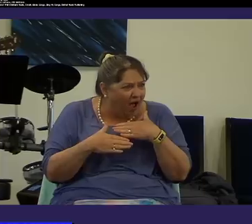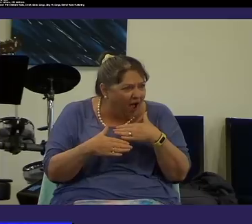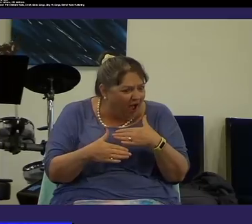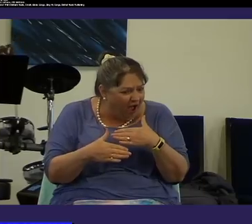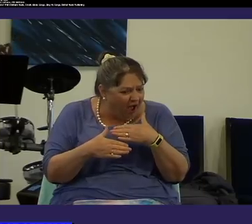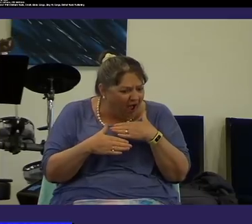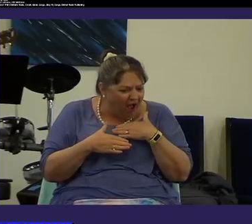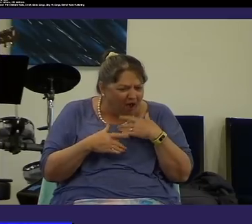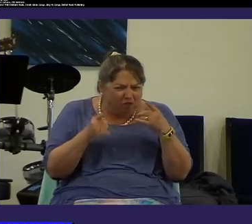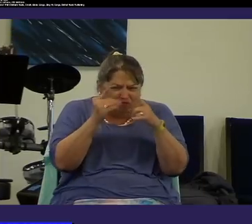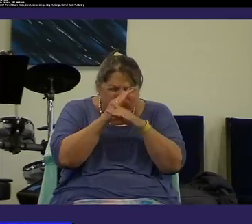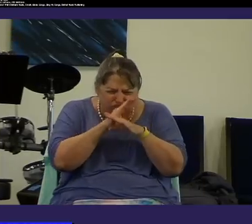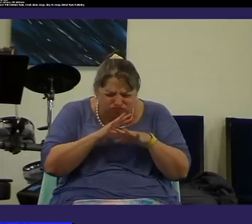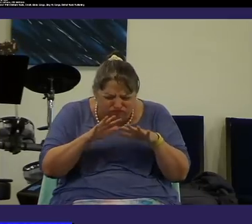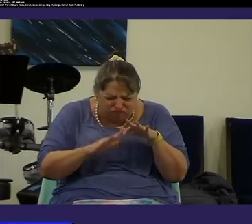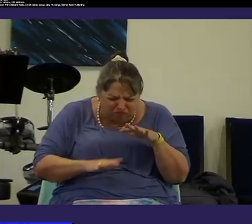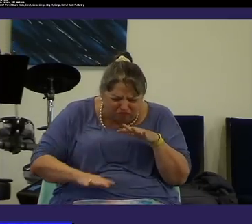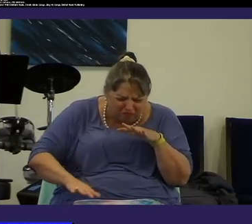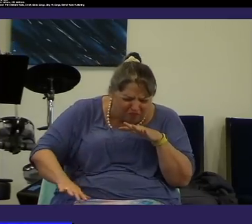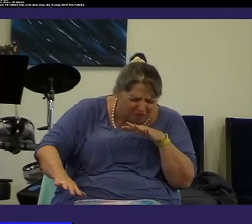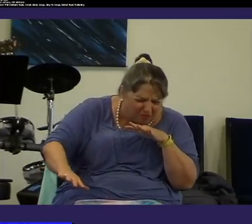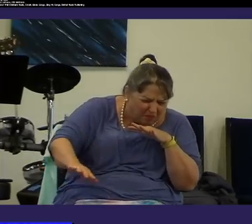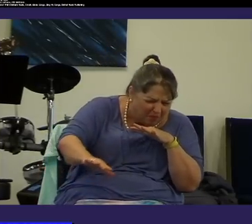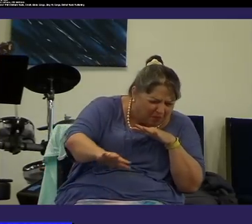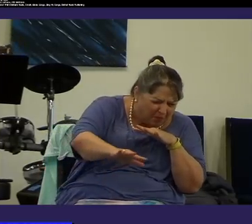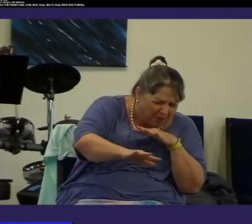breathe. Out of the